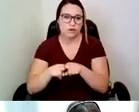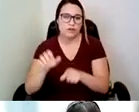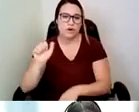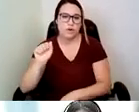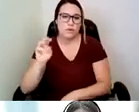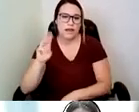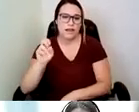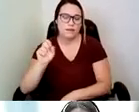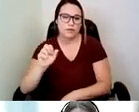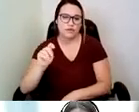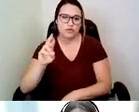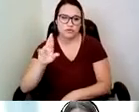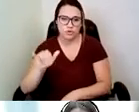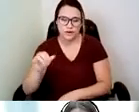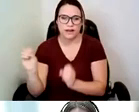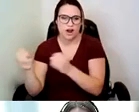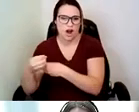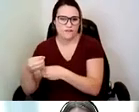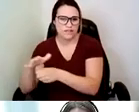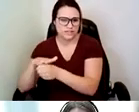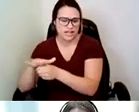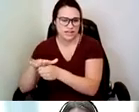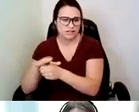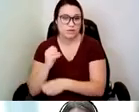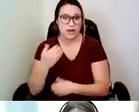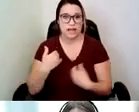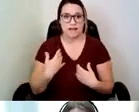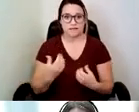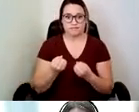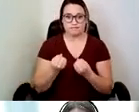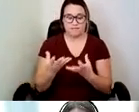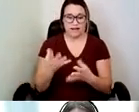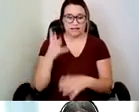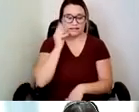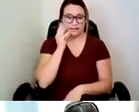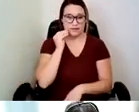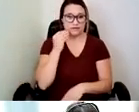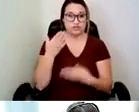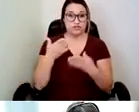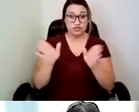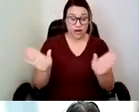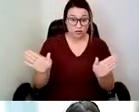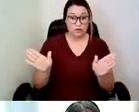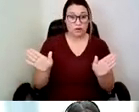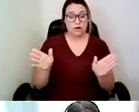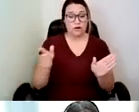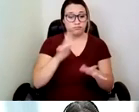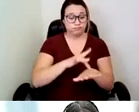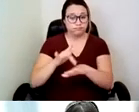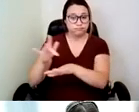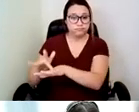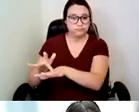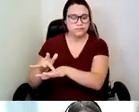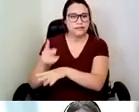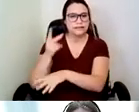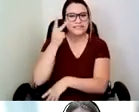office setting. So I have both those experiences of being a general internist and seeing people now where these decisions are at